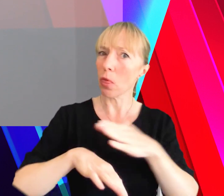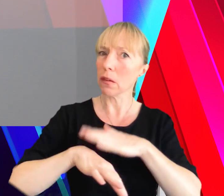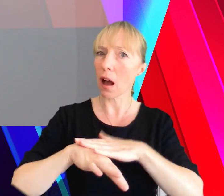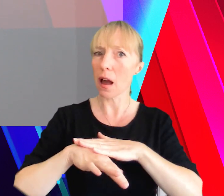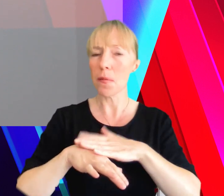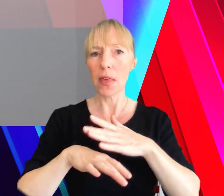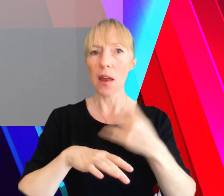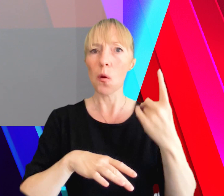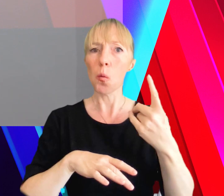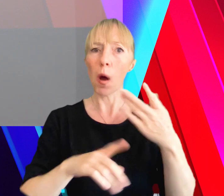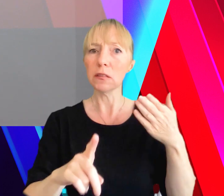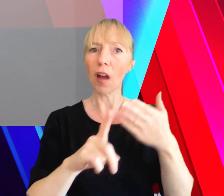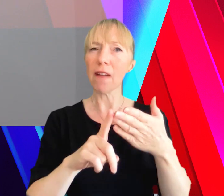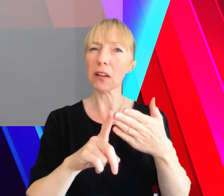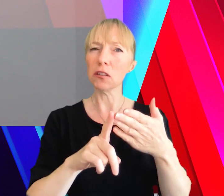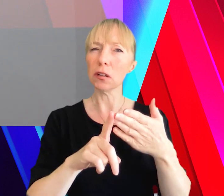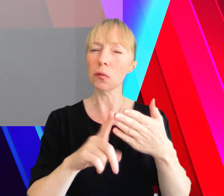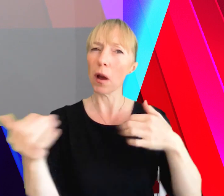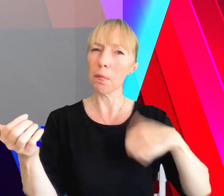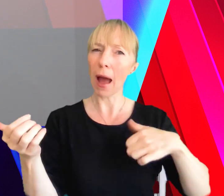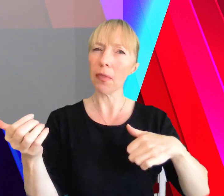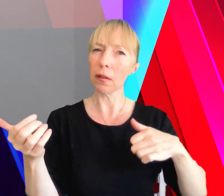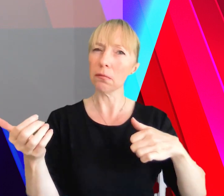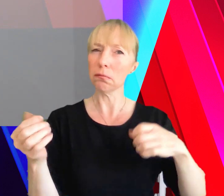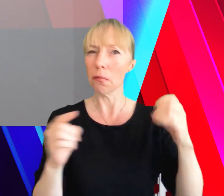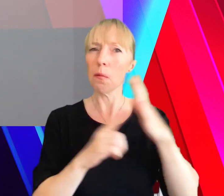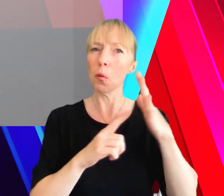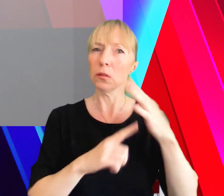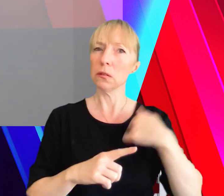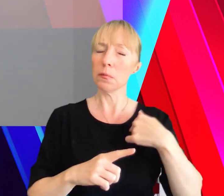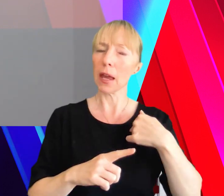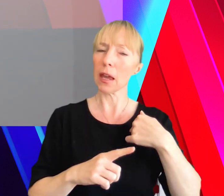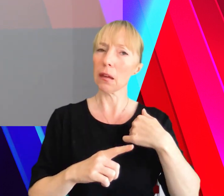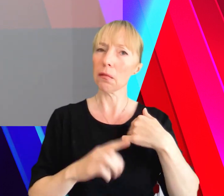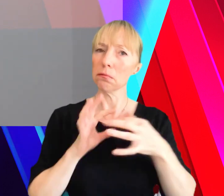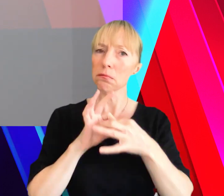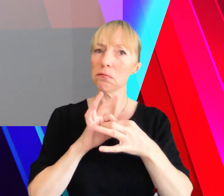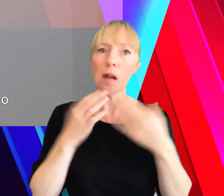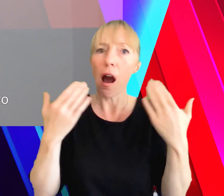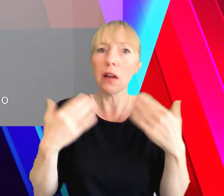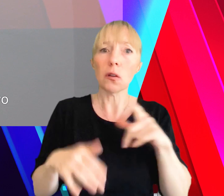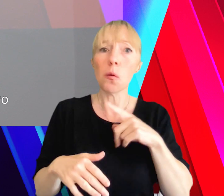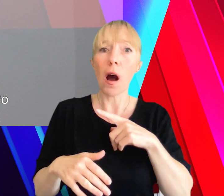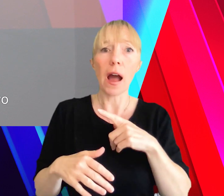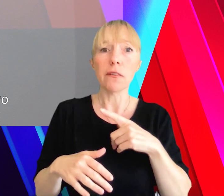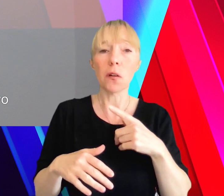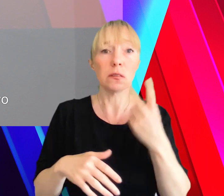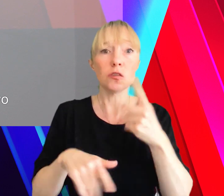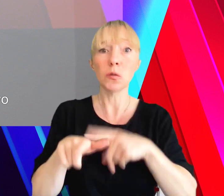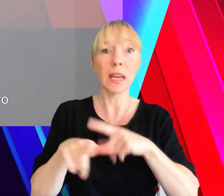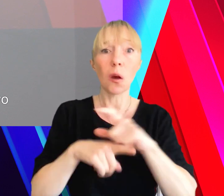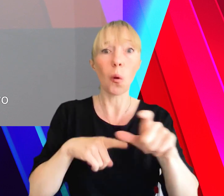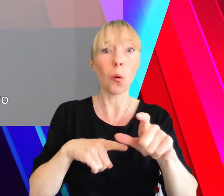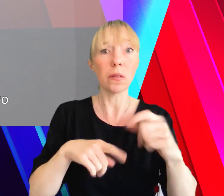like One Direction were this band that meant something to me, and I don't know why, but for the whole